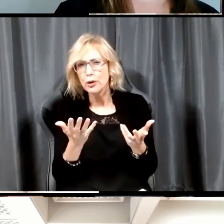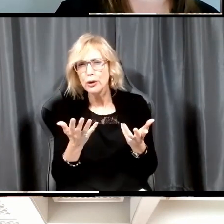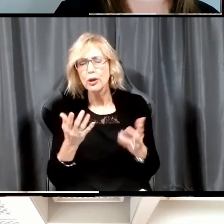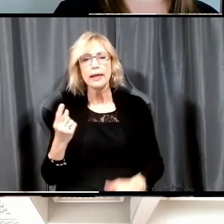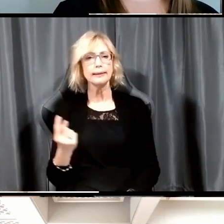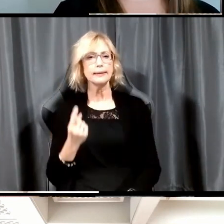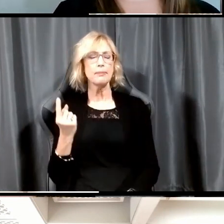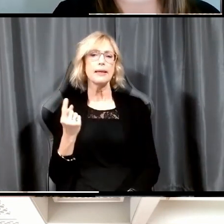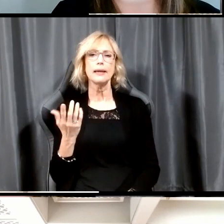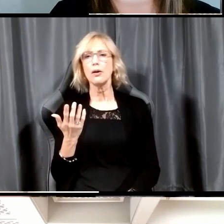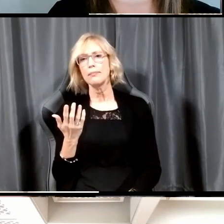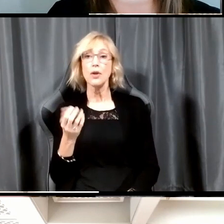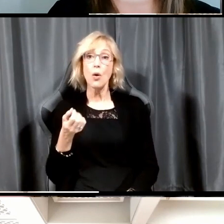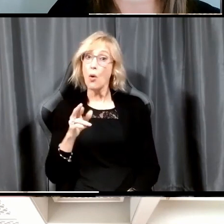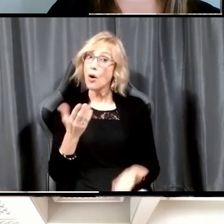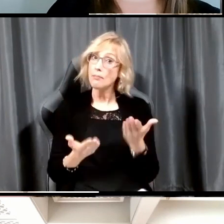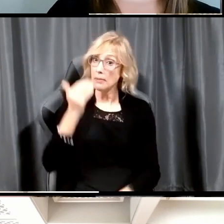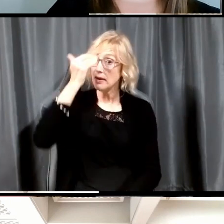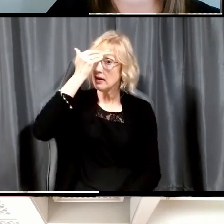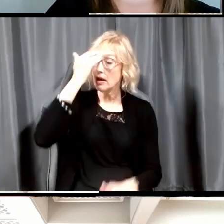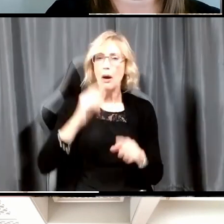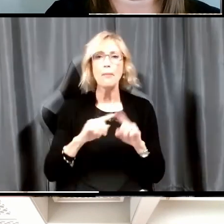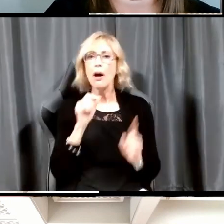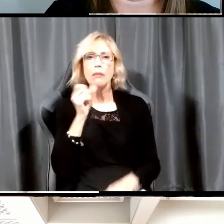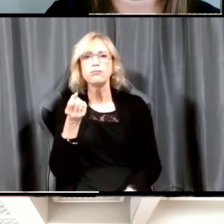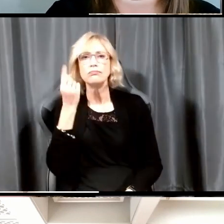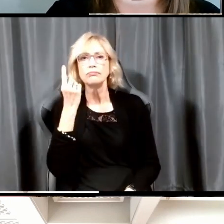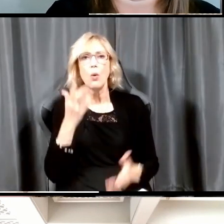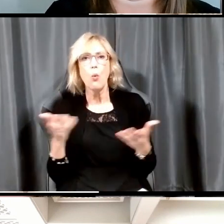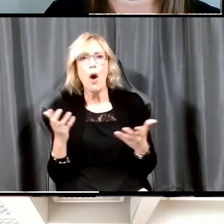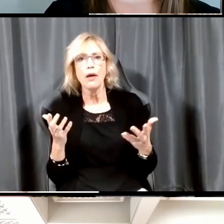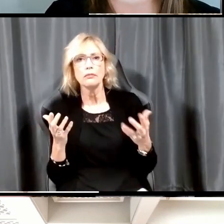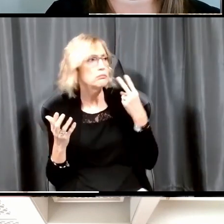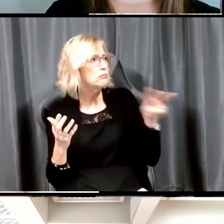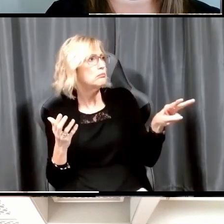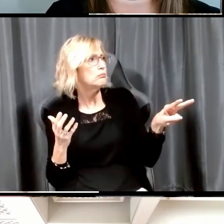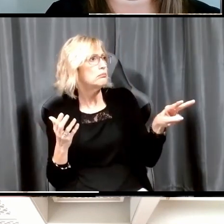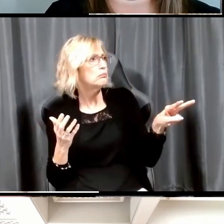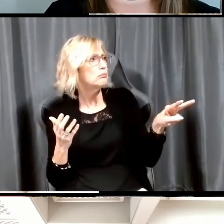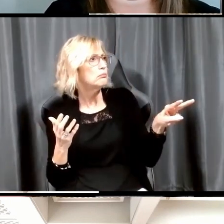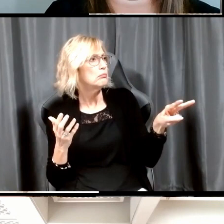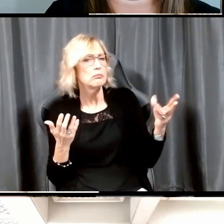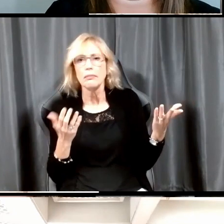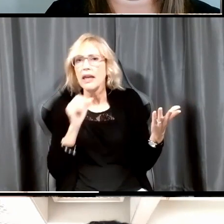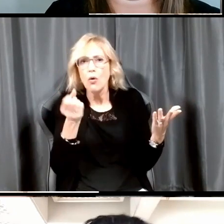something that, or it could be familiar, but they're not understanding what they're seeing.